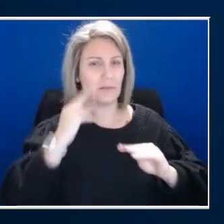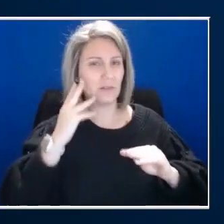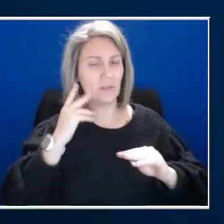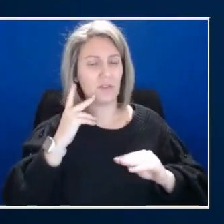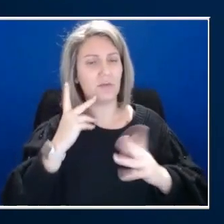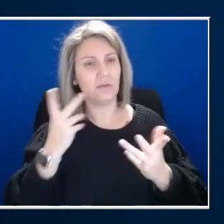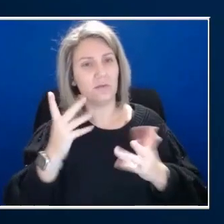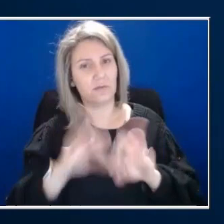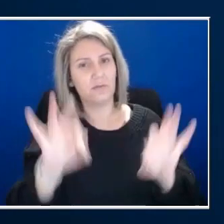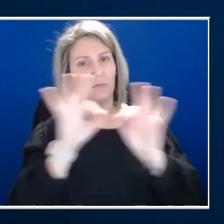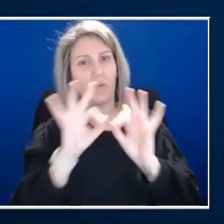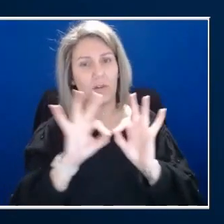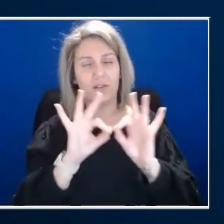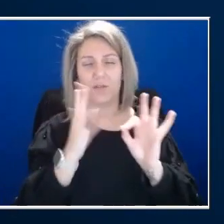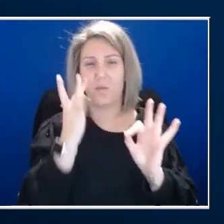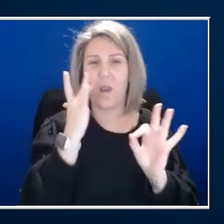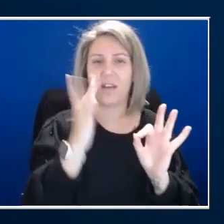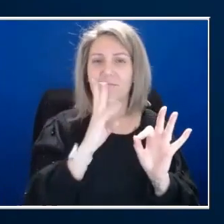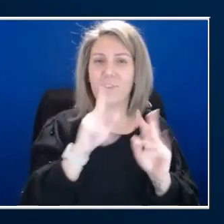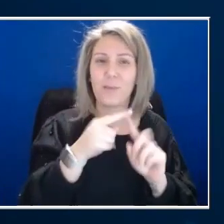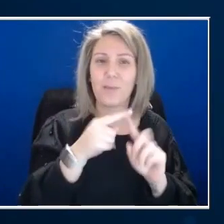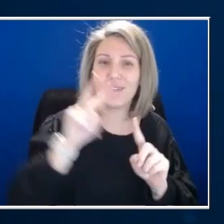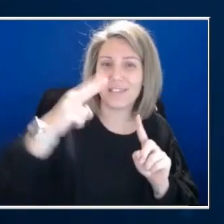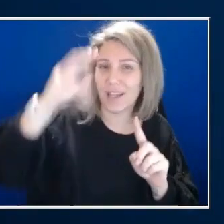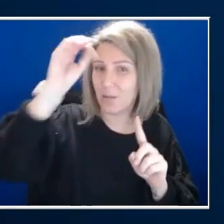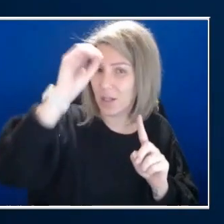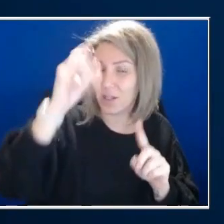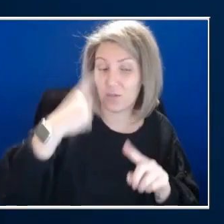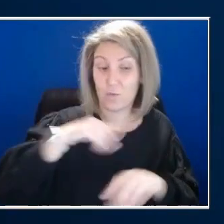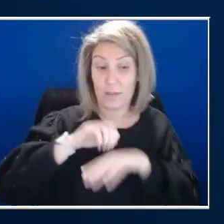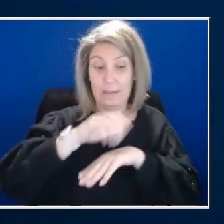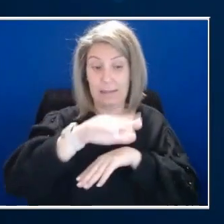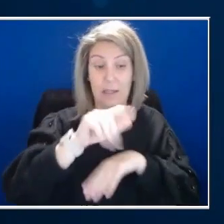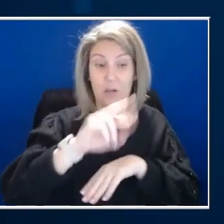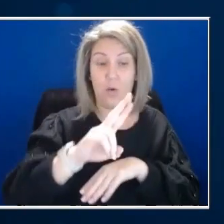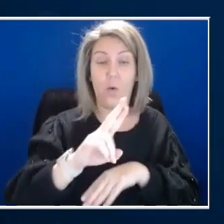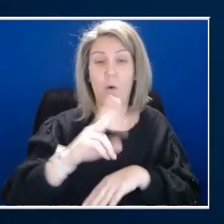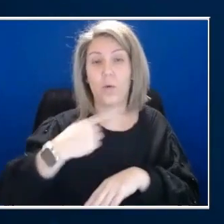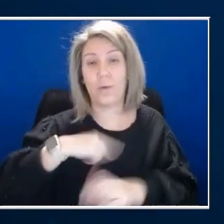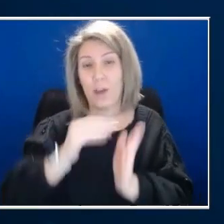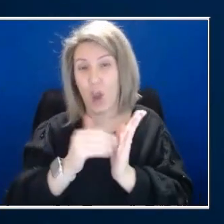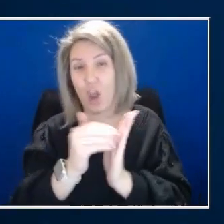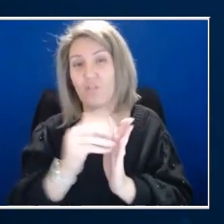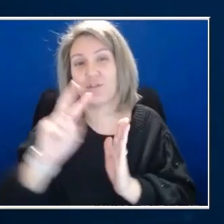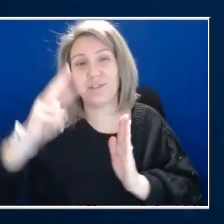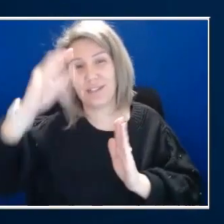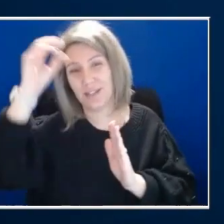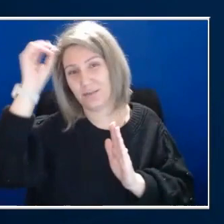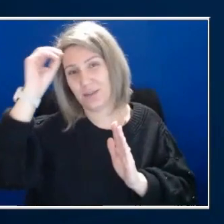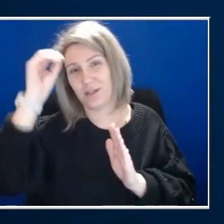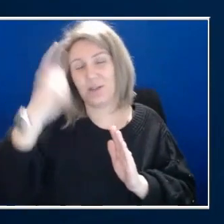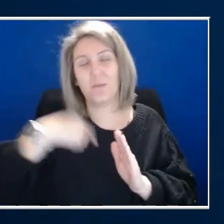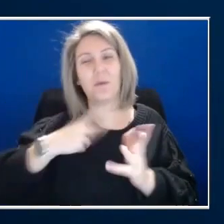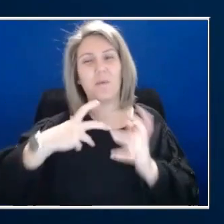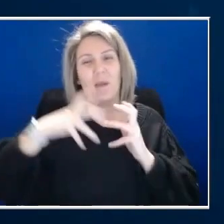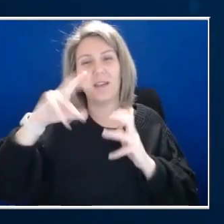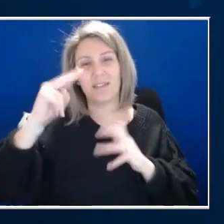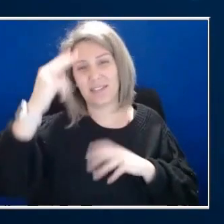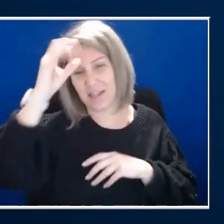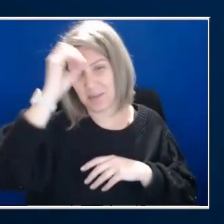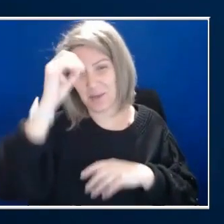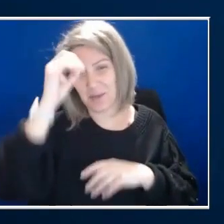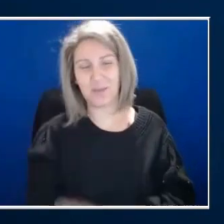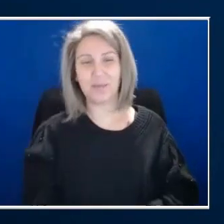second opinions. I mean, we either send people for second opinions or we often are the second opinion. Either way, we want those second opinions